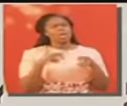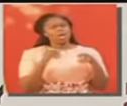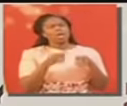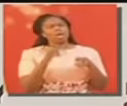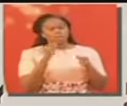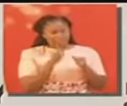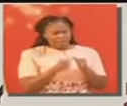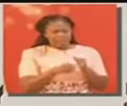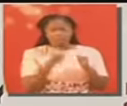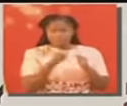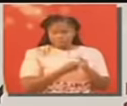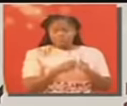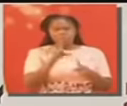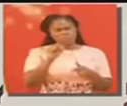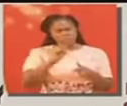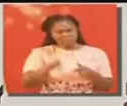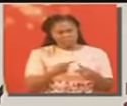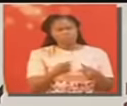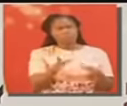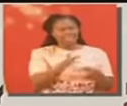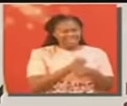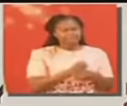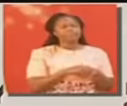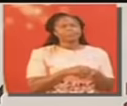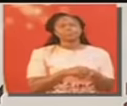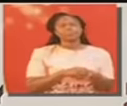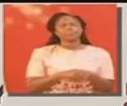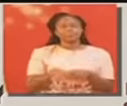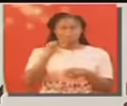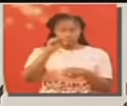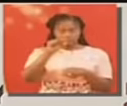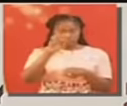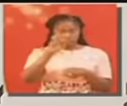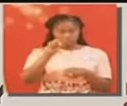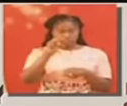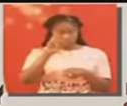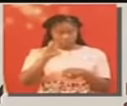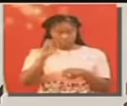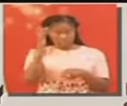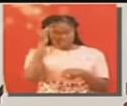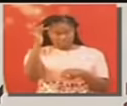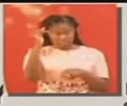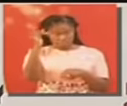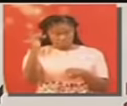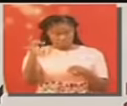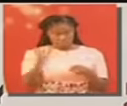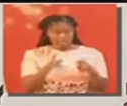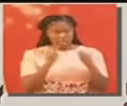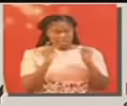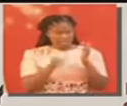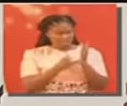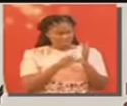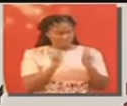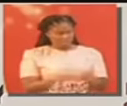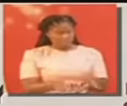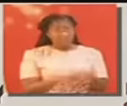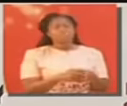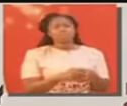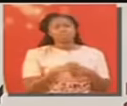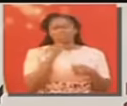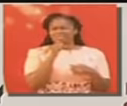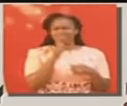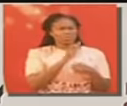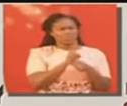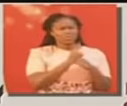The GeneXperts, which we use very sparingly, these are not used for large numbers. They are used mainly